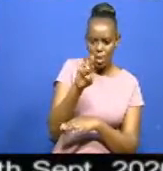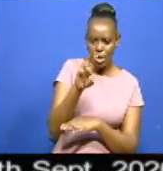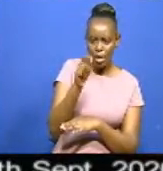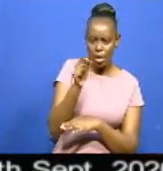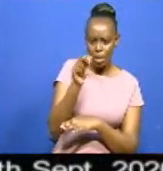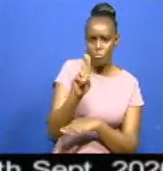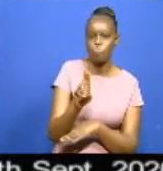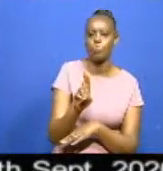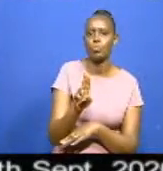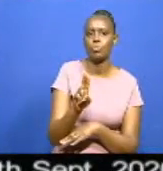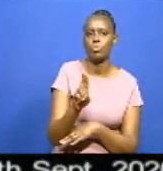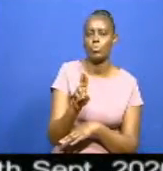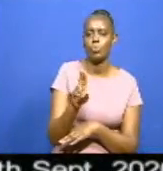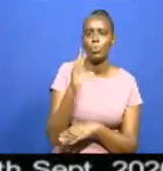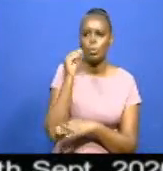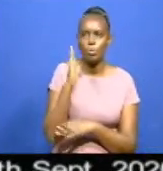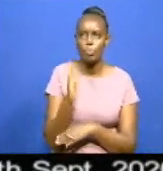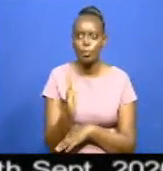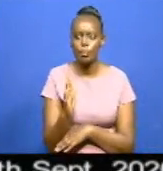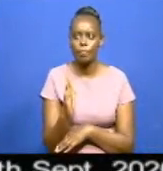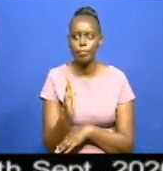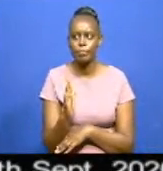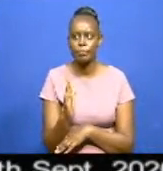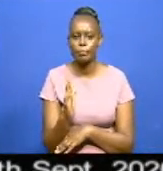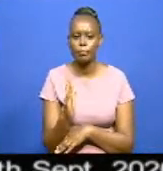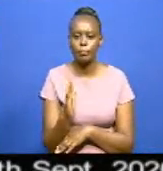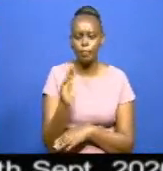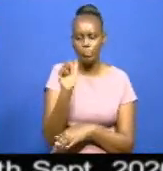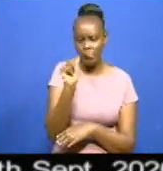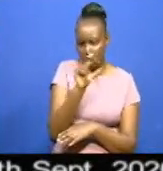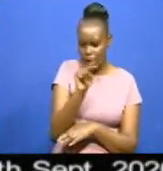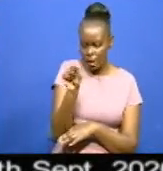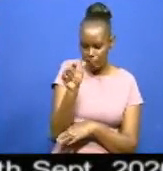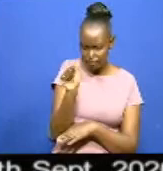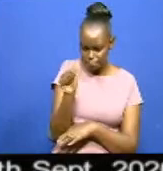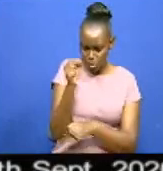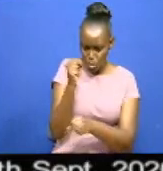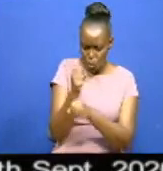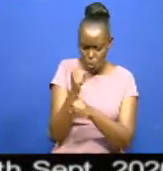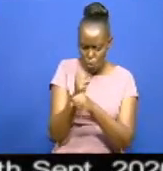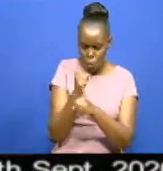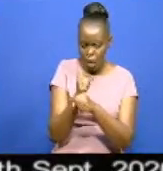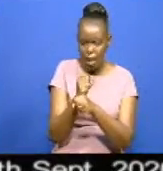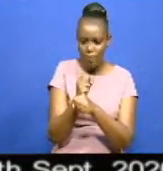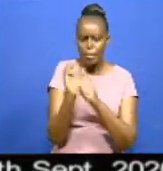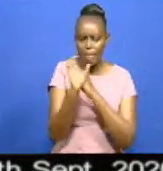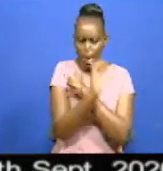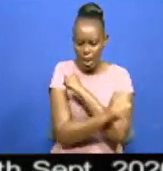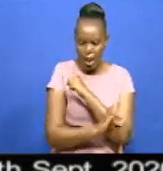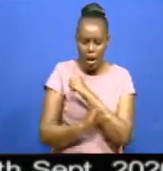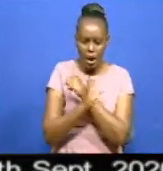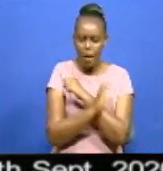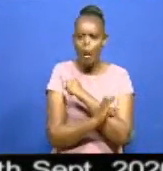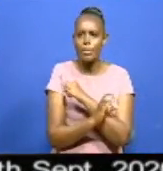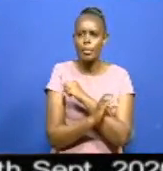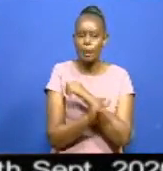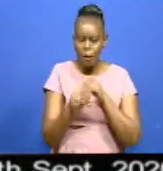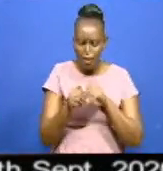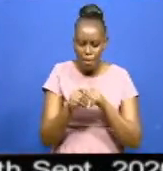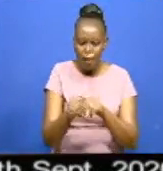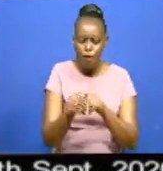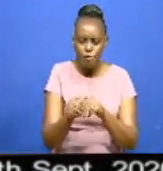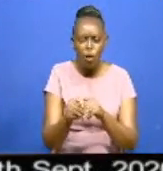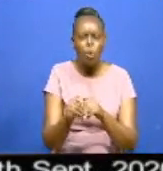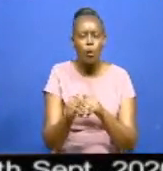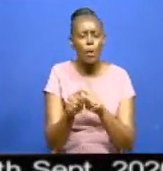because Mr. Speaker, Madam Anne Nderitu has worked in this country in her line with a lot of